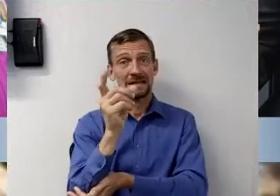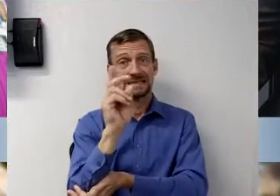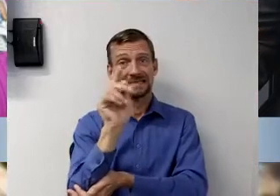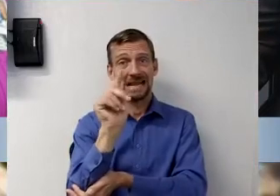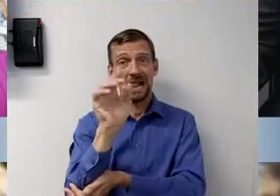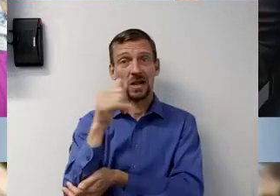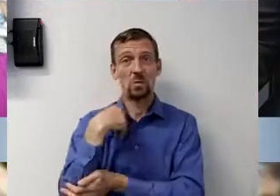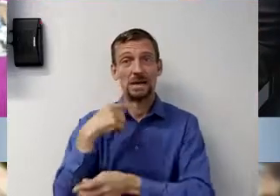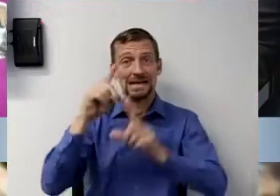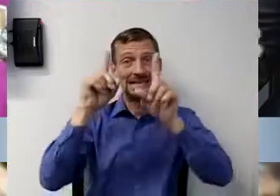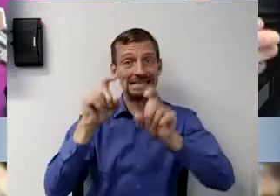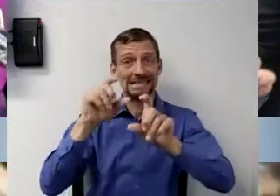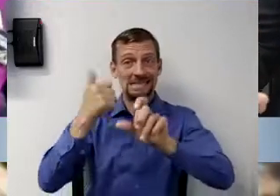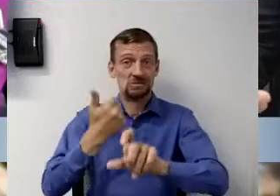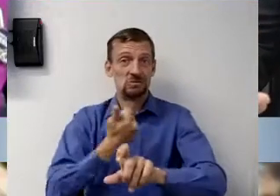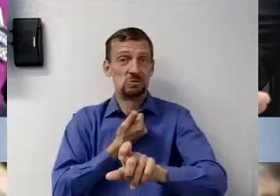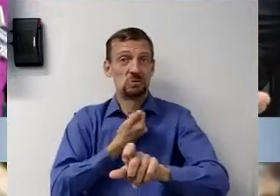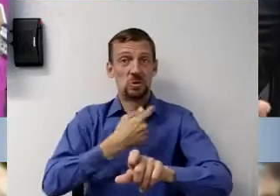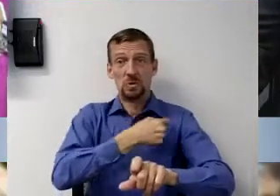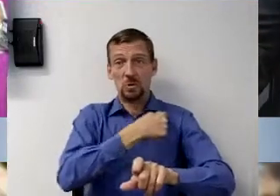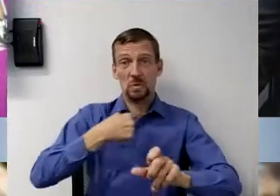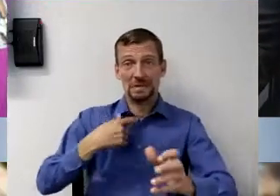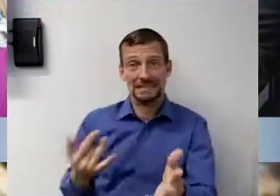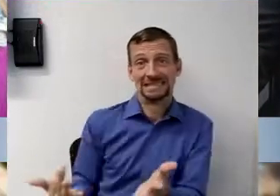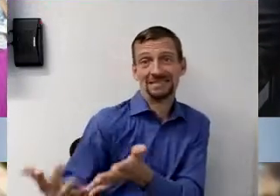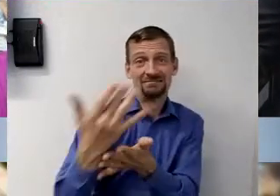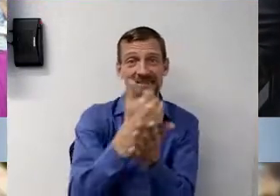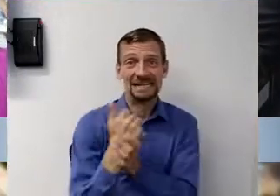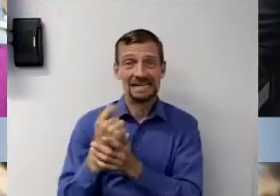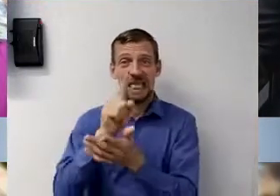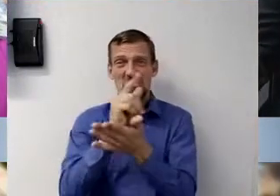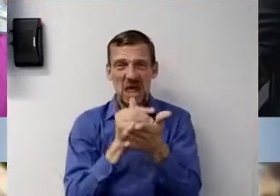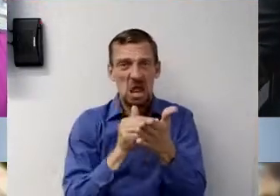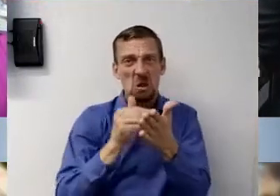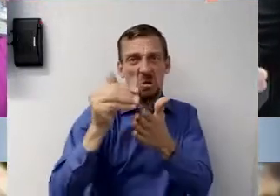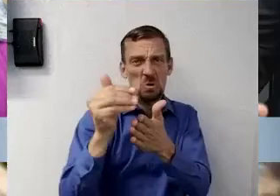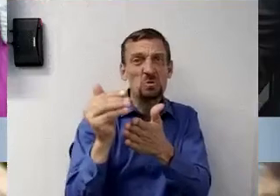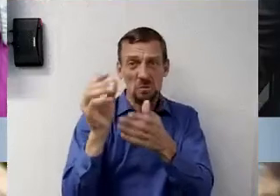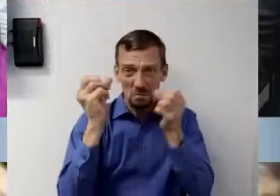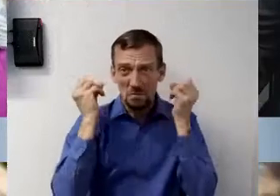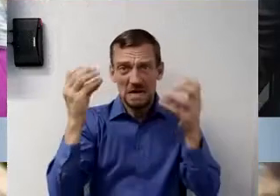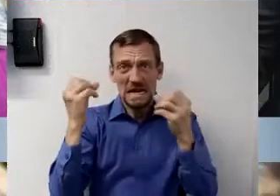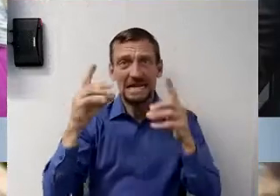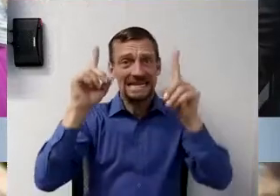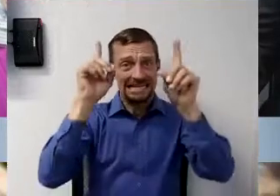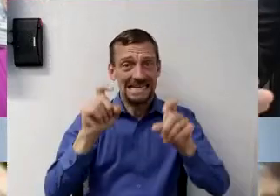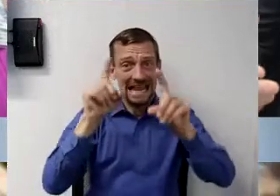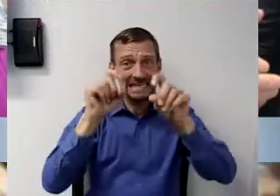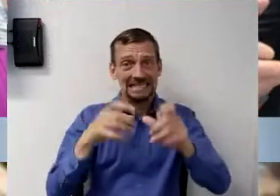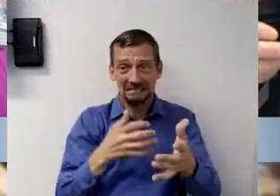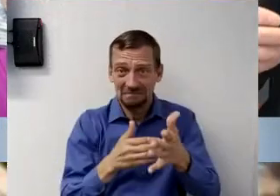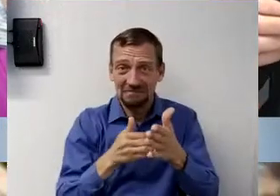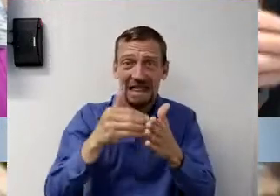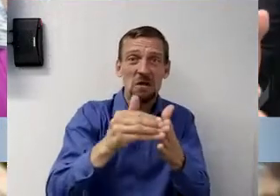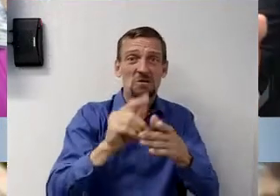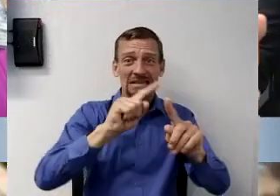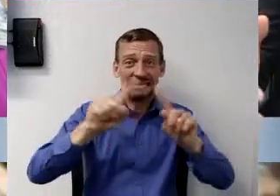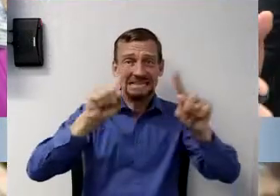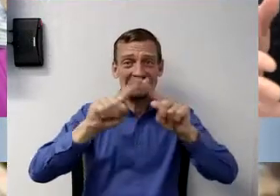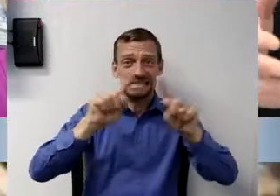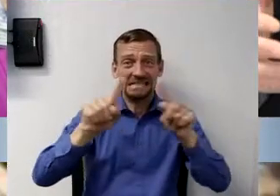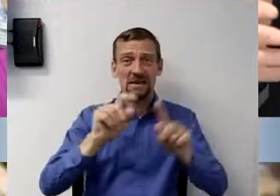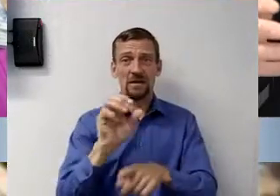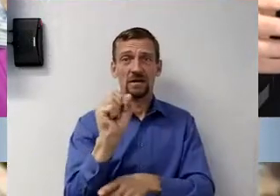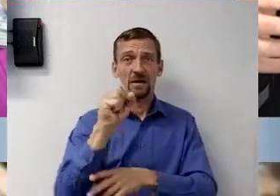and we have collected thousands of specimens and have performed thousands of tests. And so right